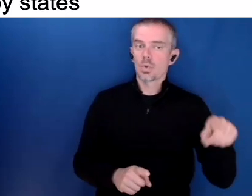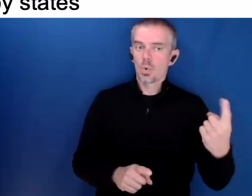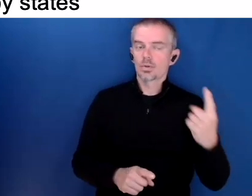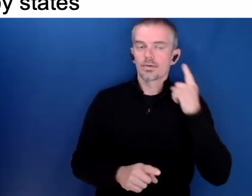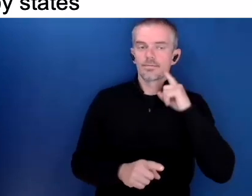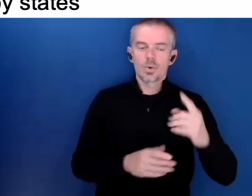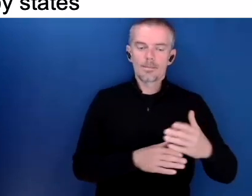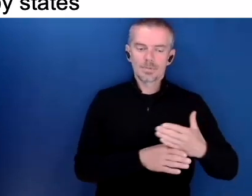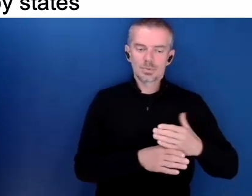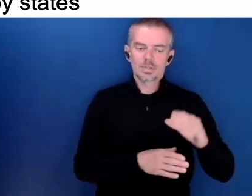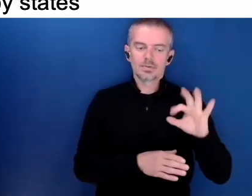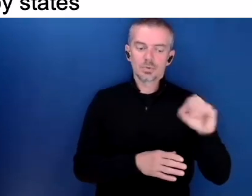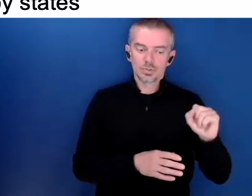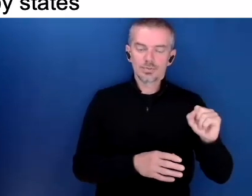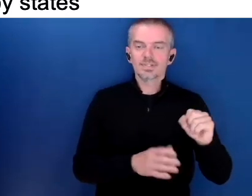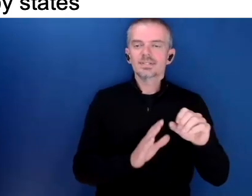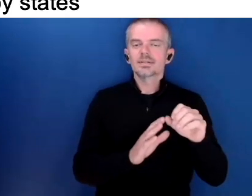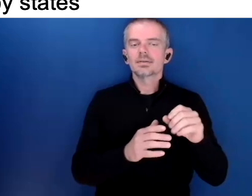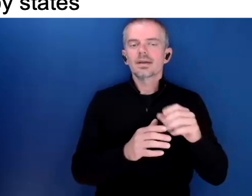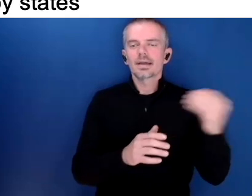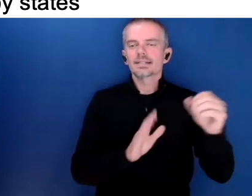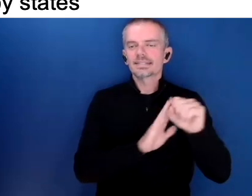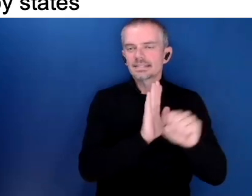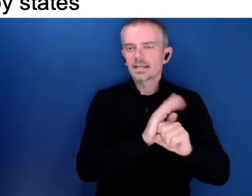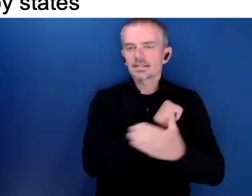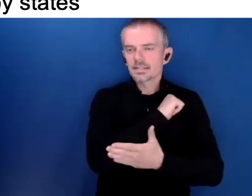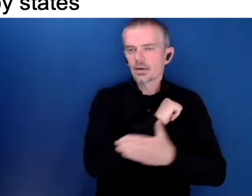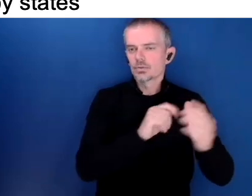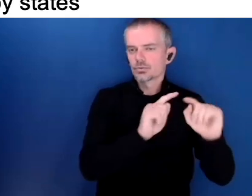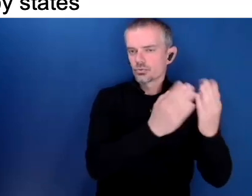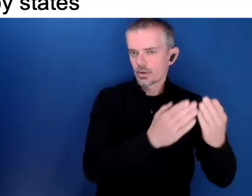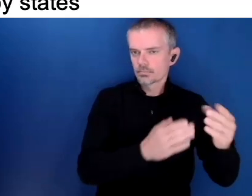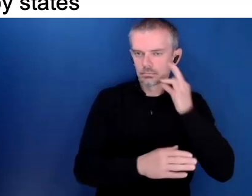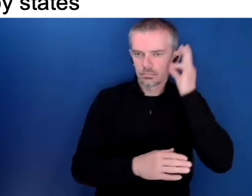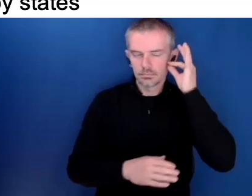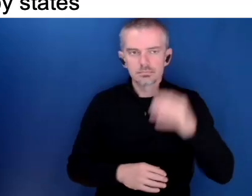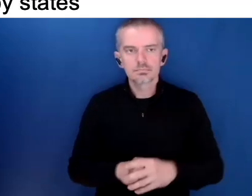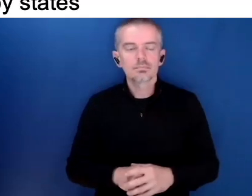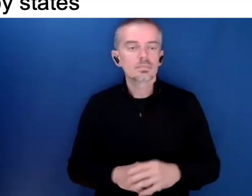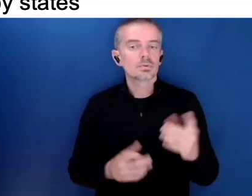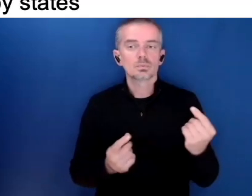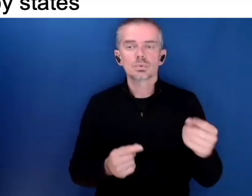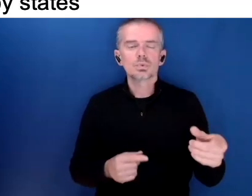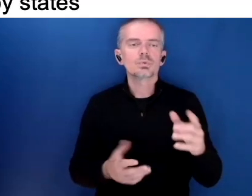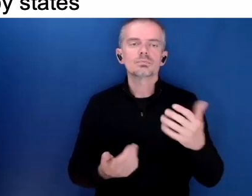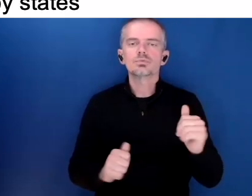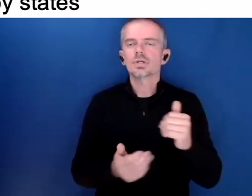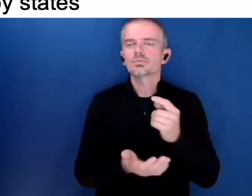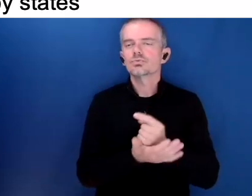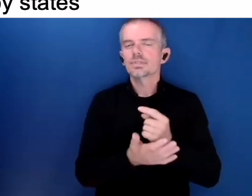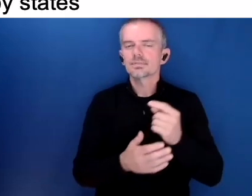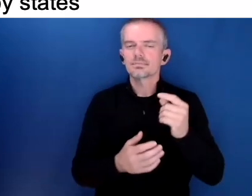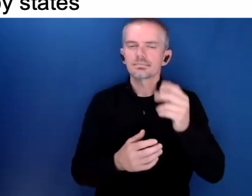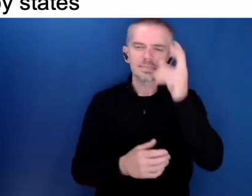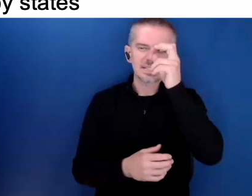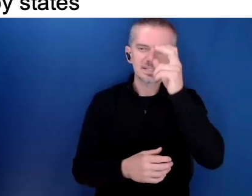and states, counties, and tribes. Potential activities could include activities to treat insect and